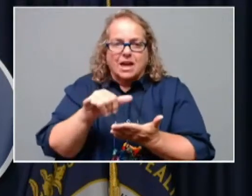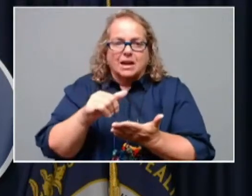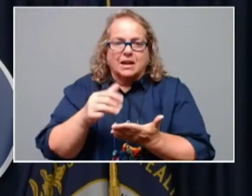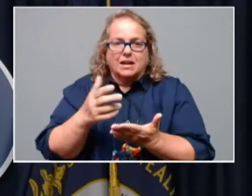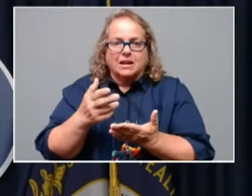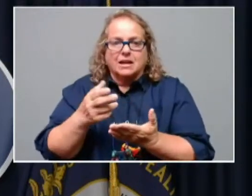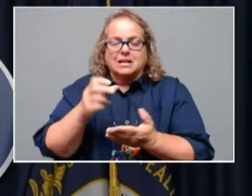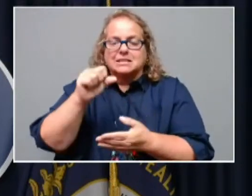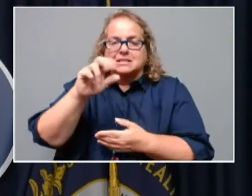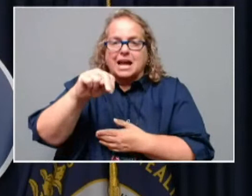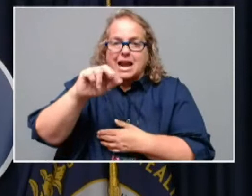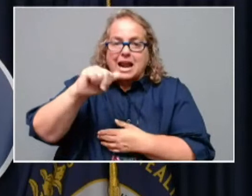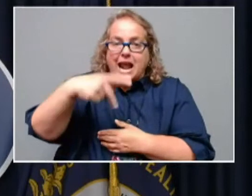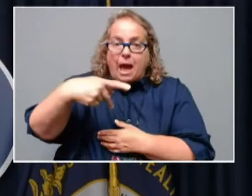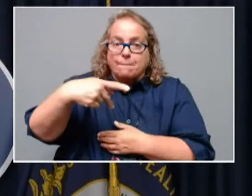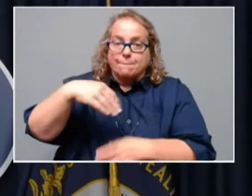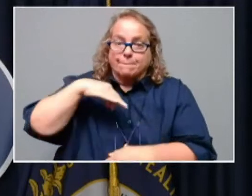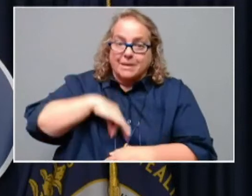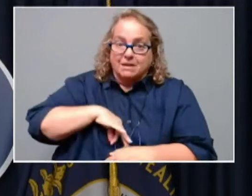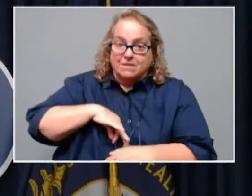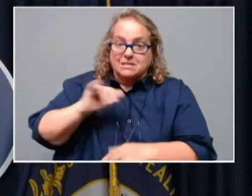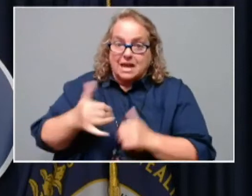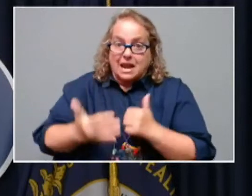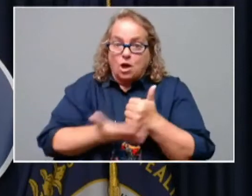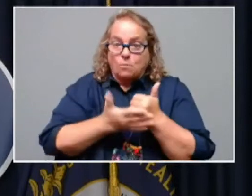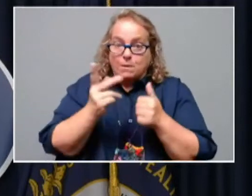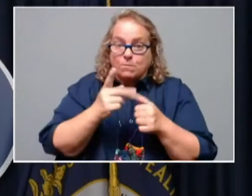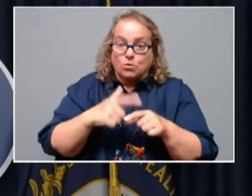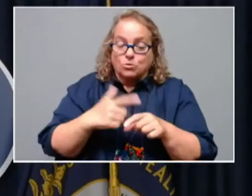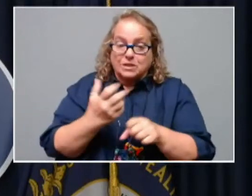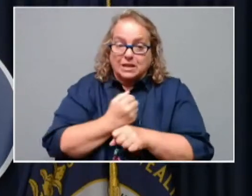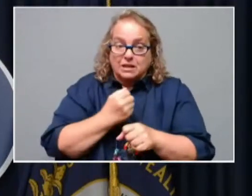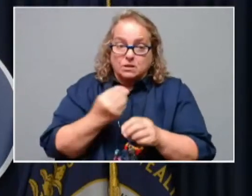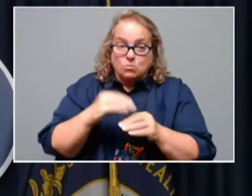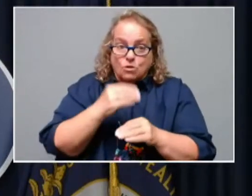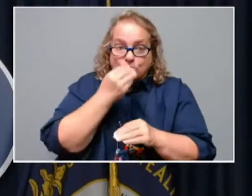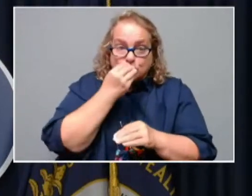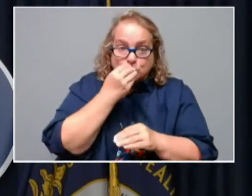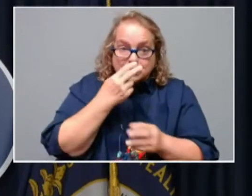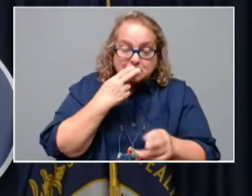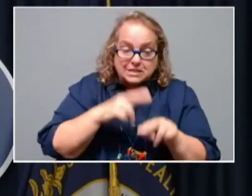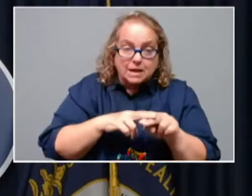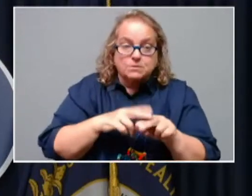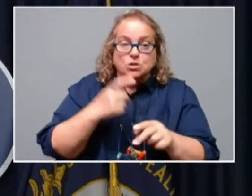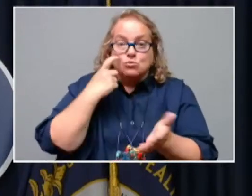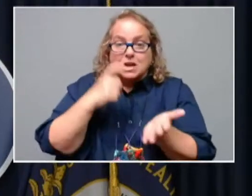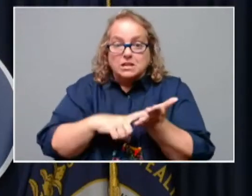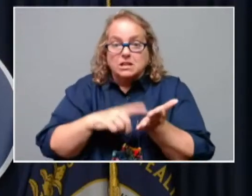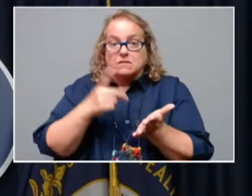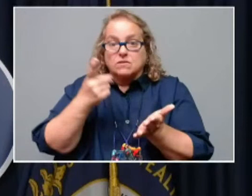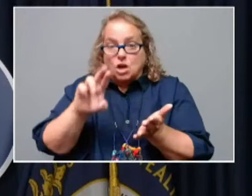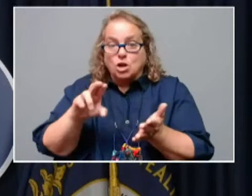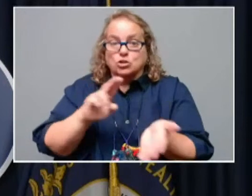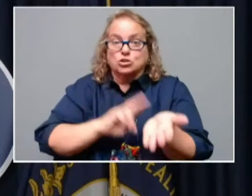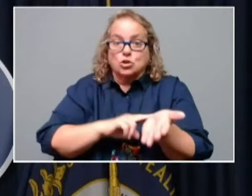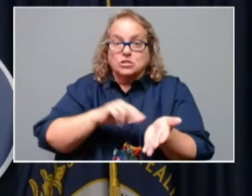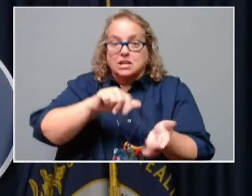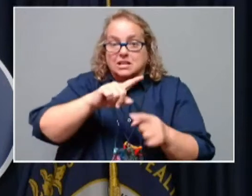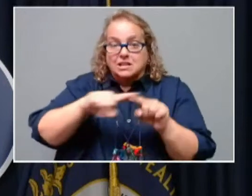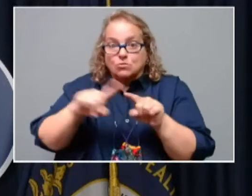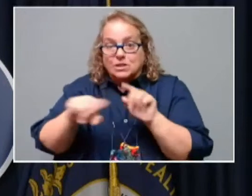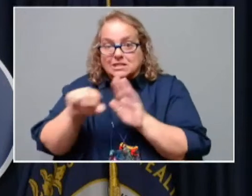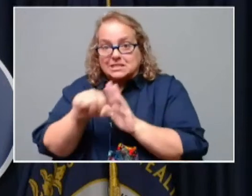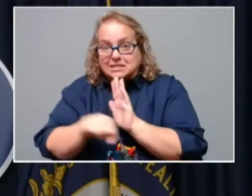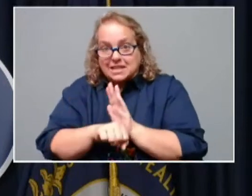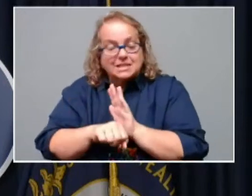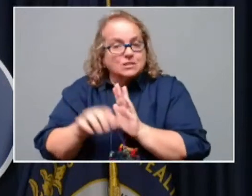that have helped people to get through that, recognition of doctors and nurses in other states. So the state of emergency